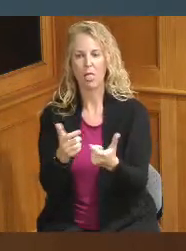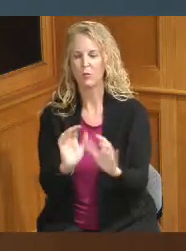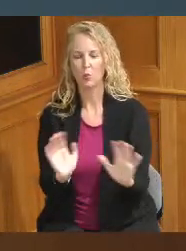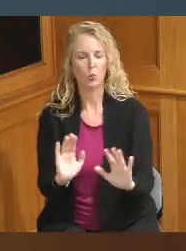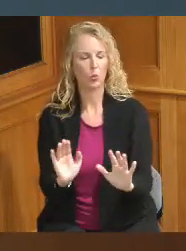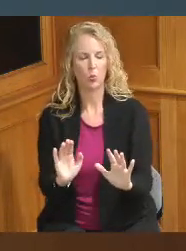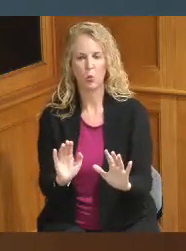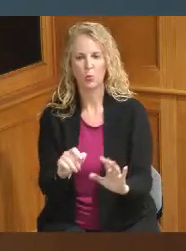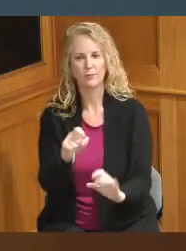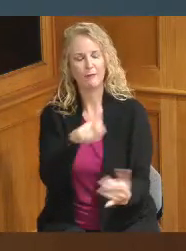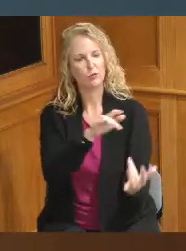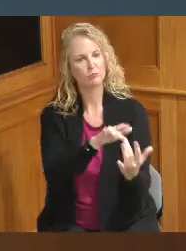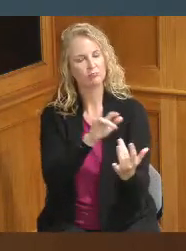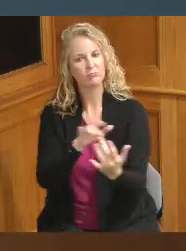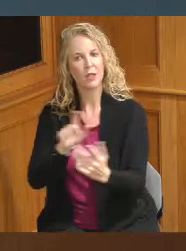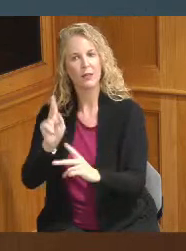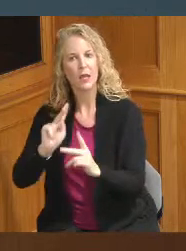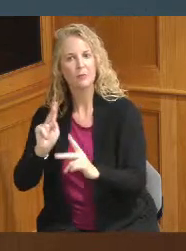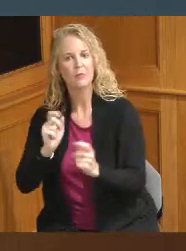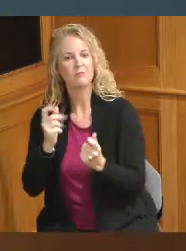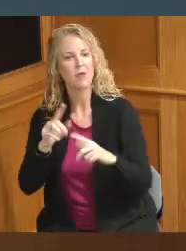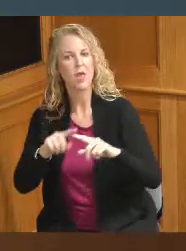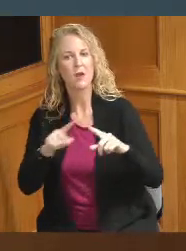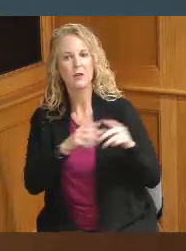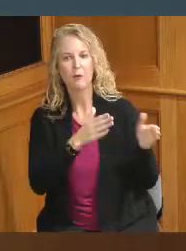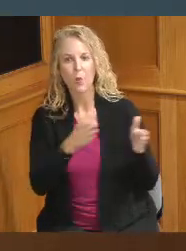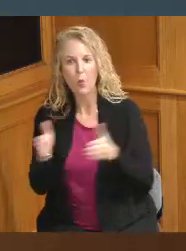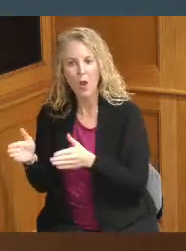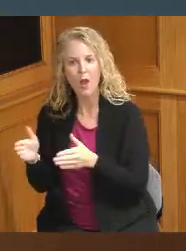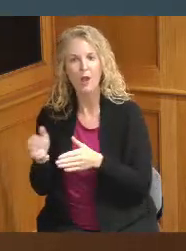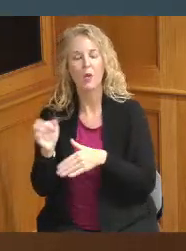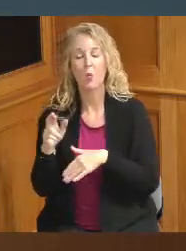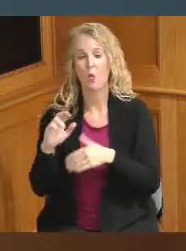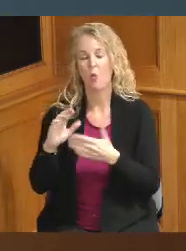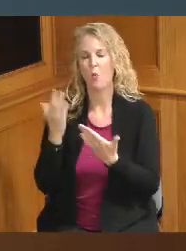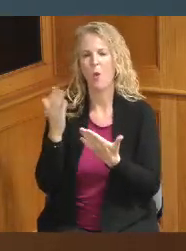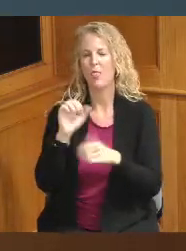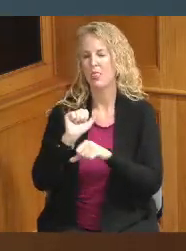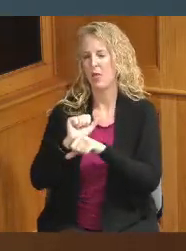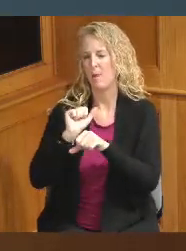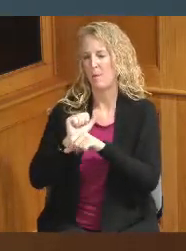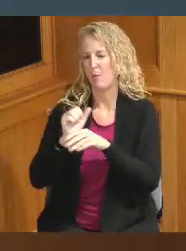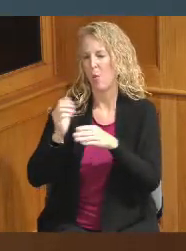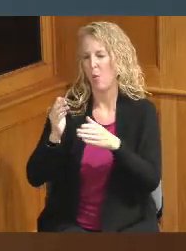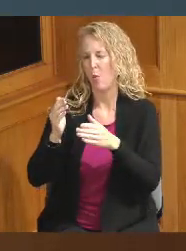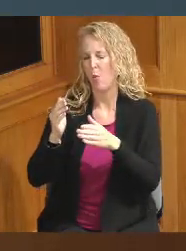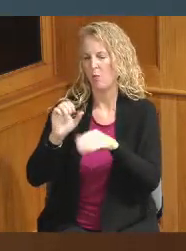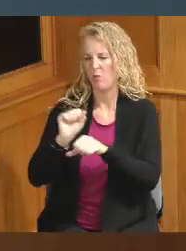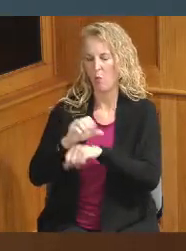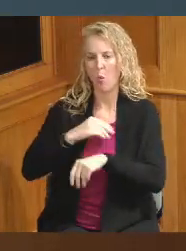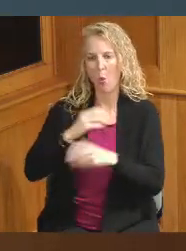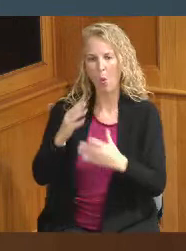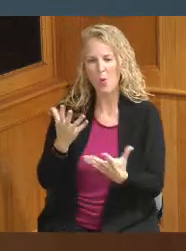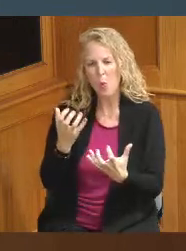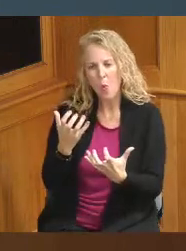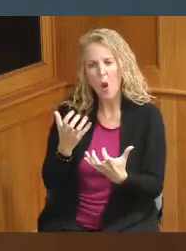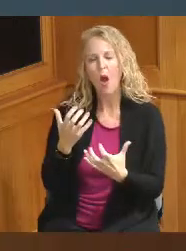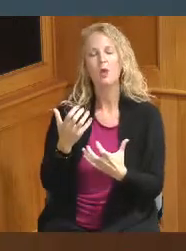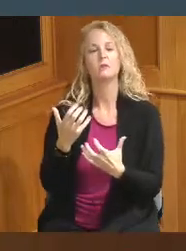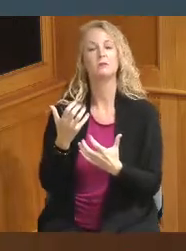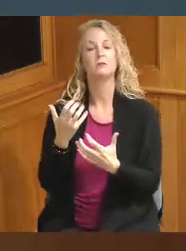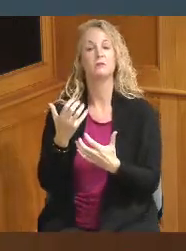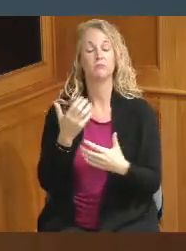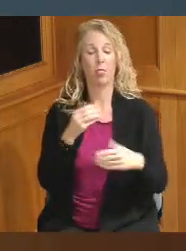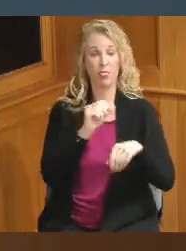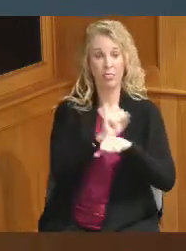reaching an employee or what the employer is now looking for, because the marketplace is changing. What the